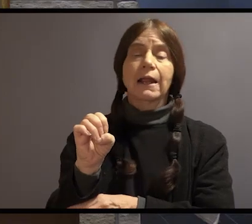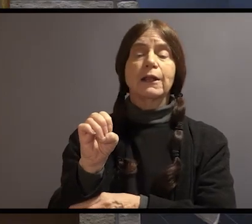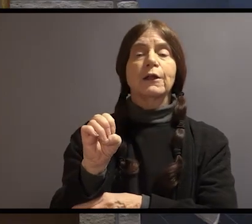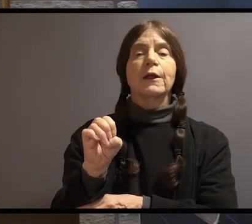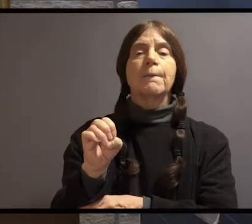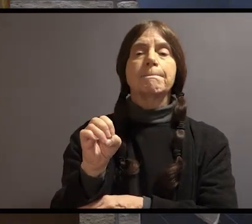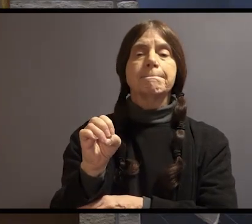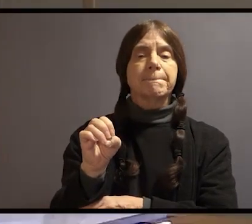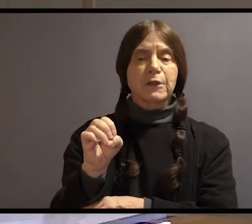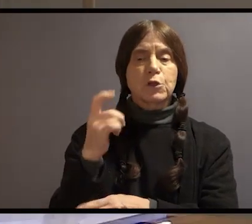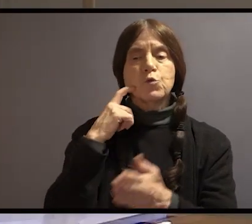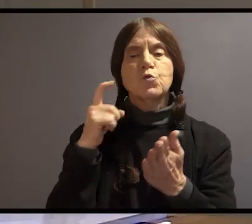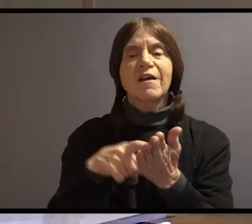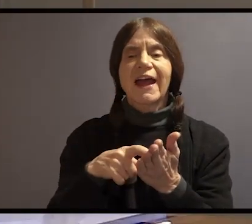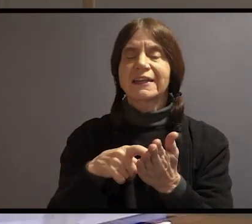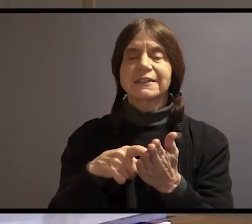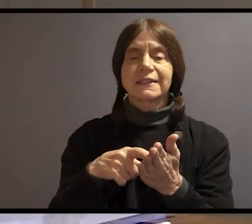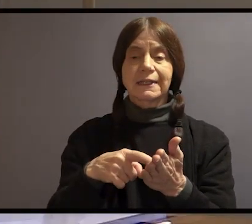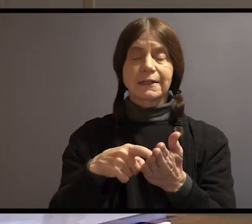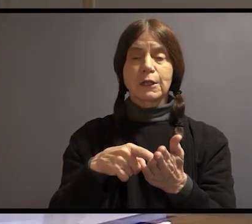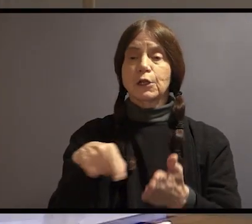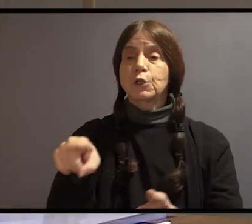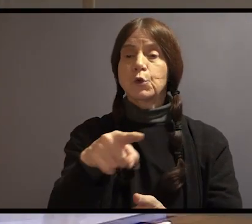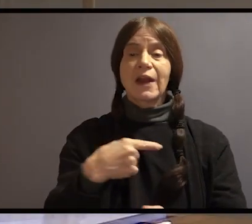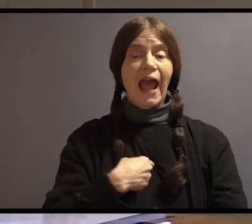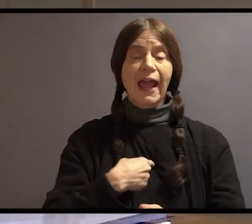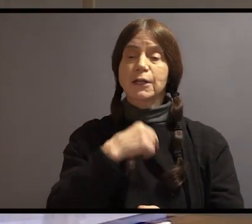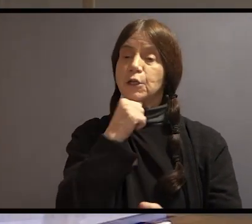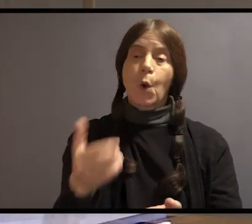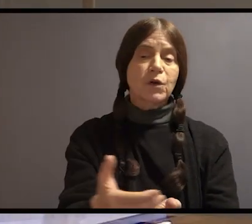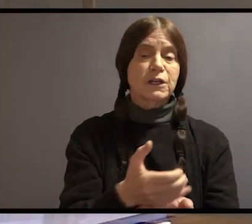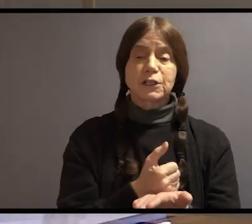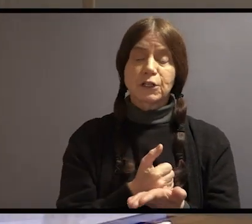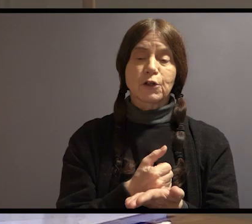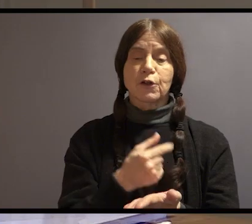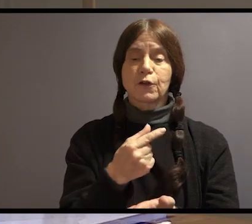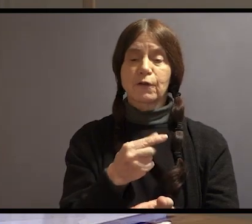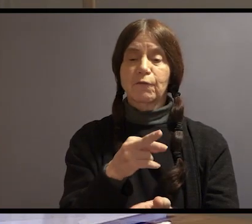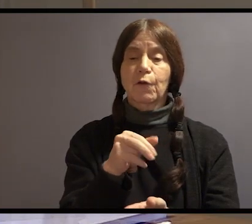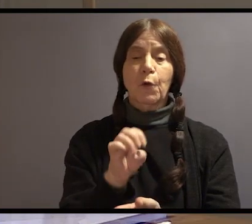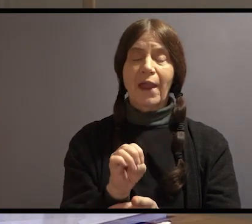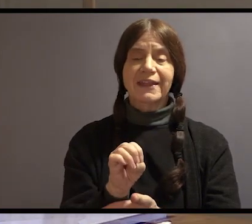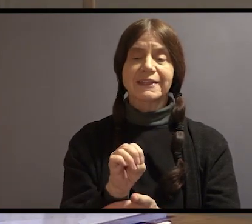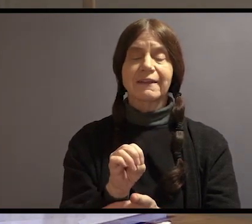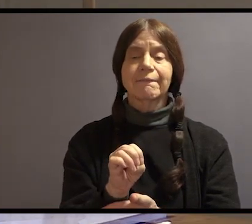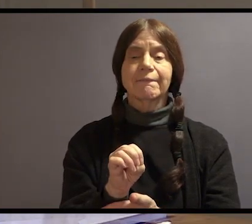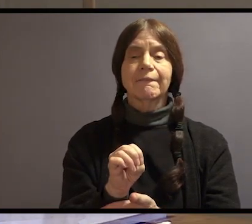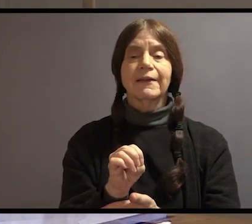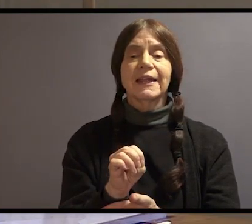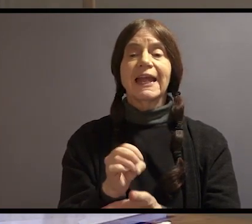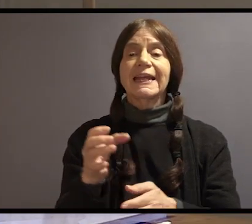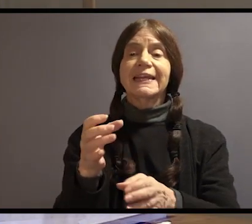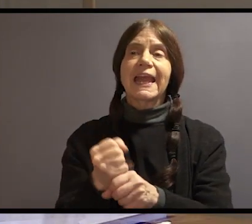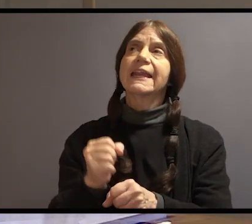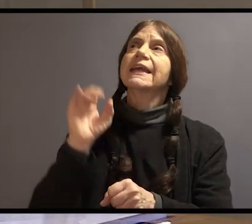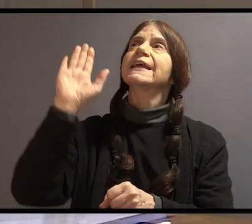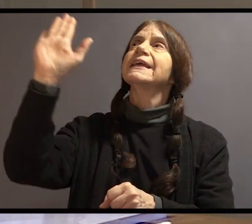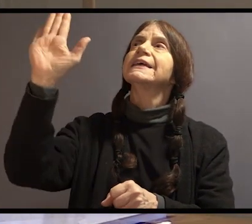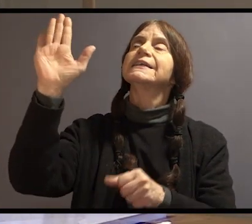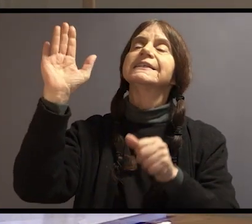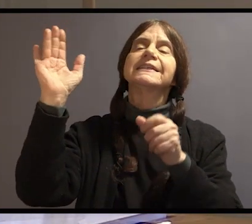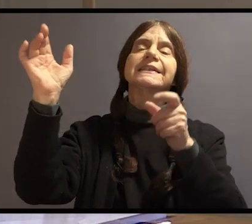it. Grace, that's the very definition of grace. Grace, by its very definition, is getting those good gifts of